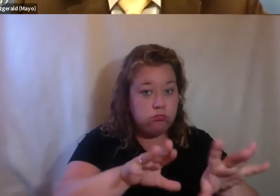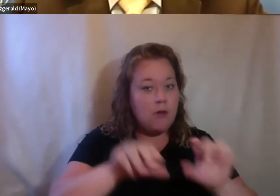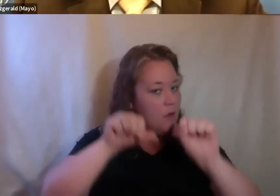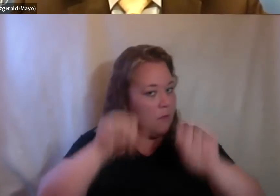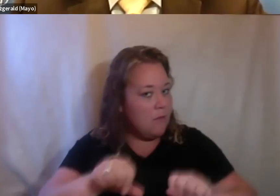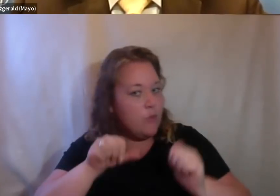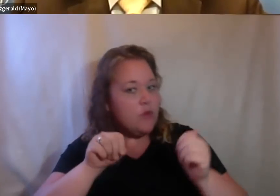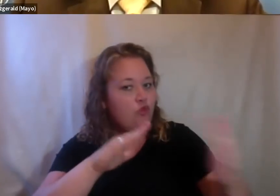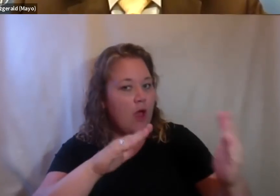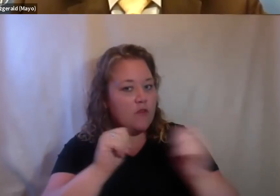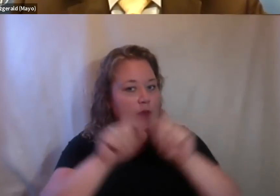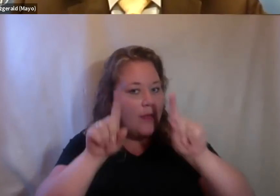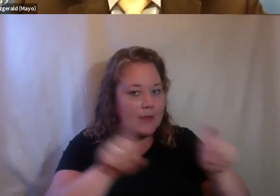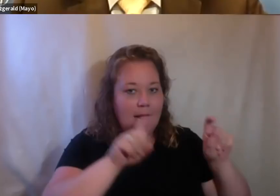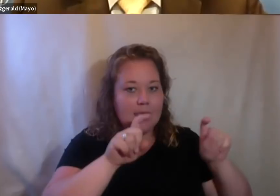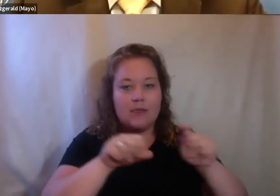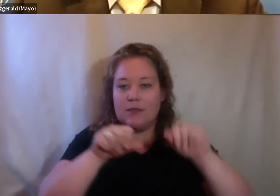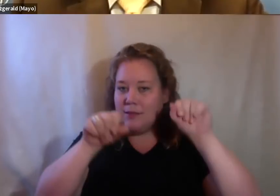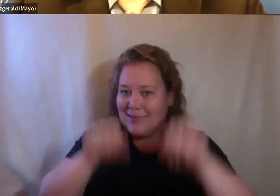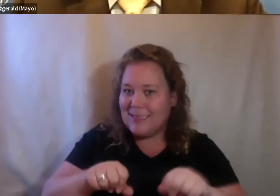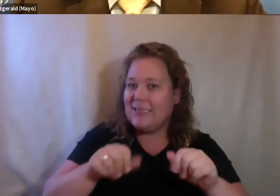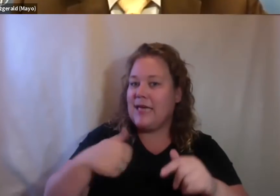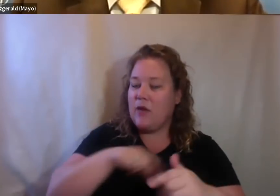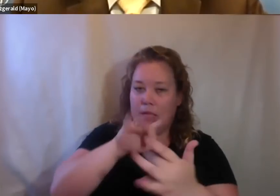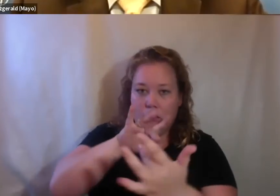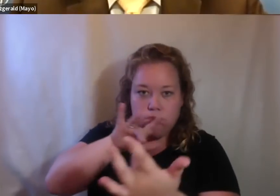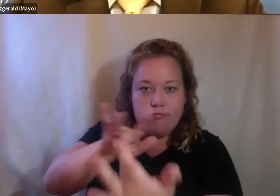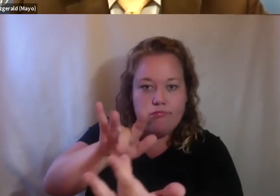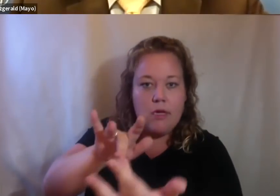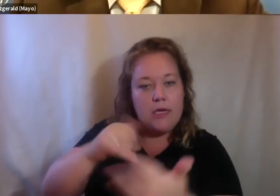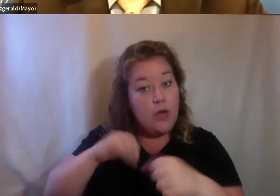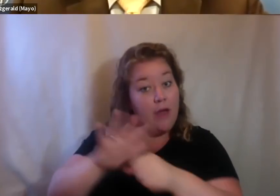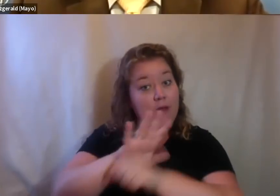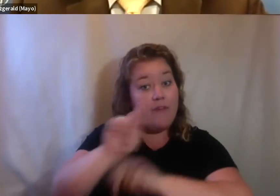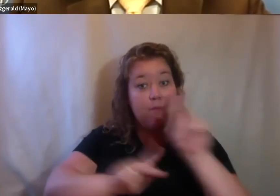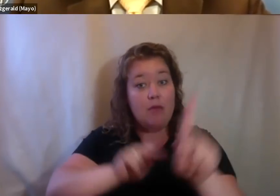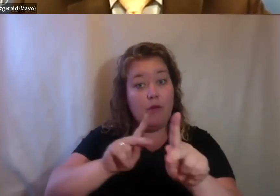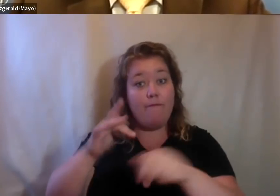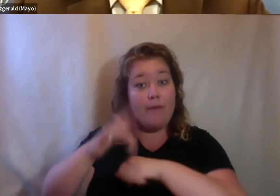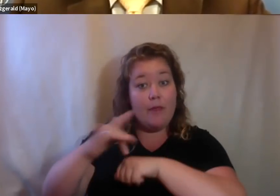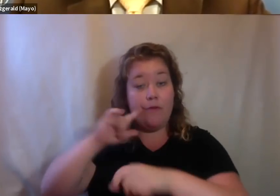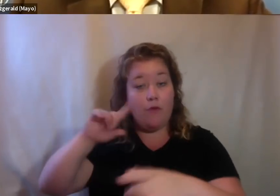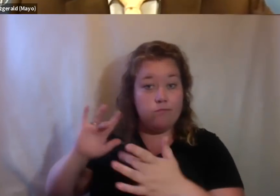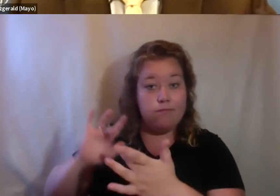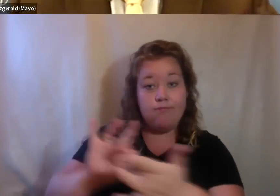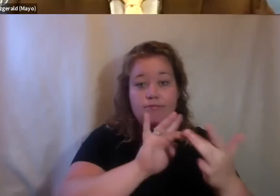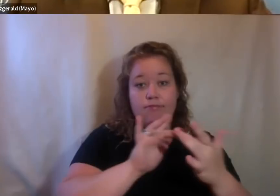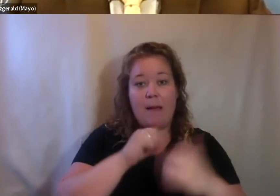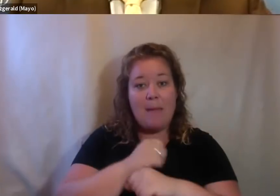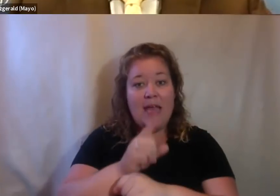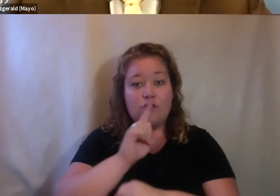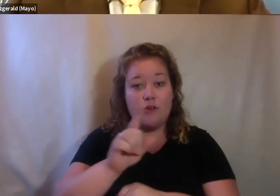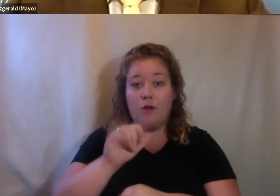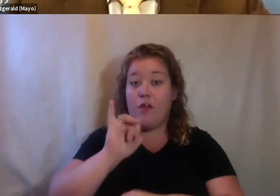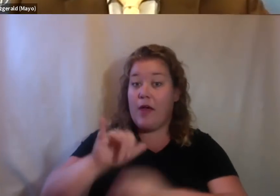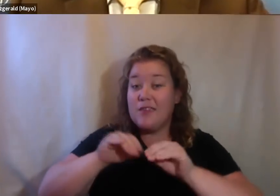as are we reaching cases and contacts quickly enough to decrease spread in our community. So it's a different